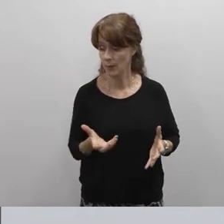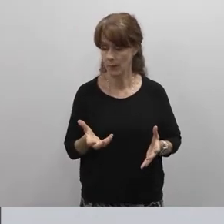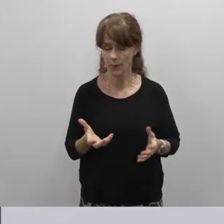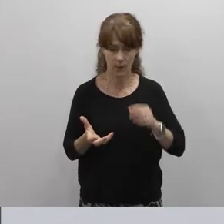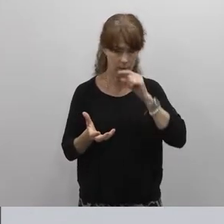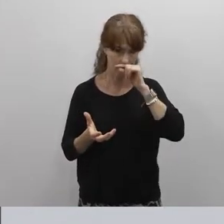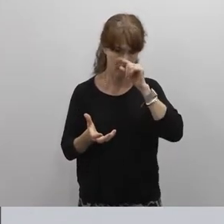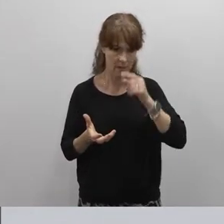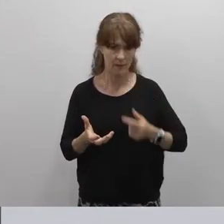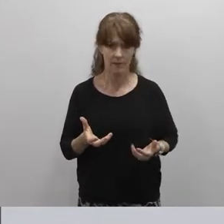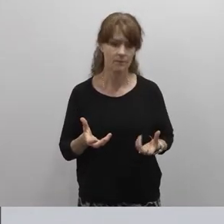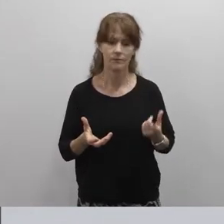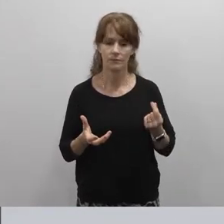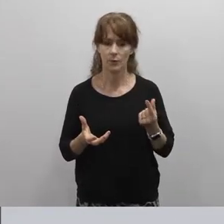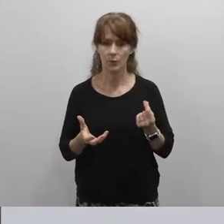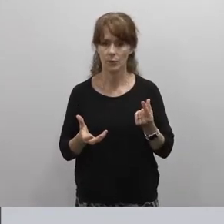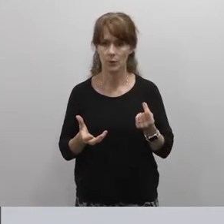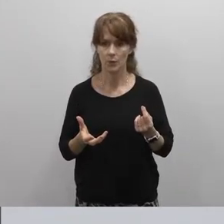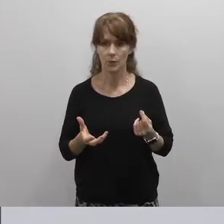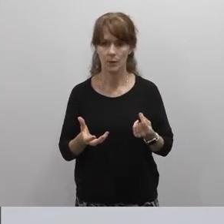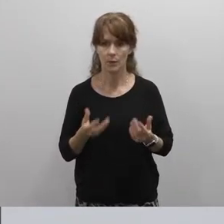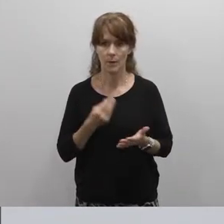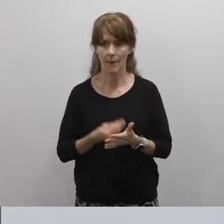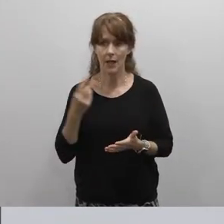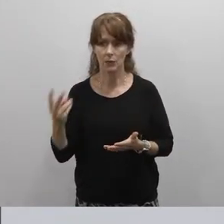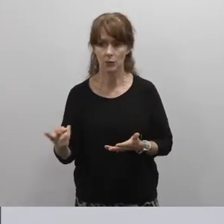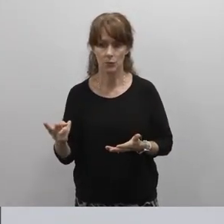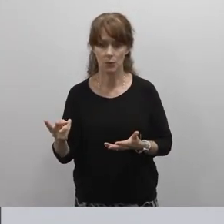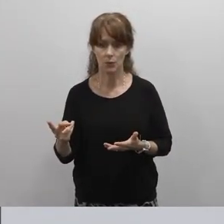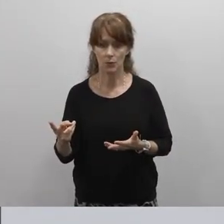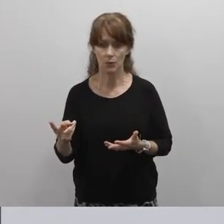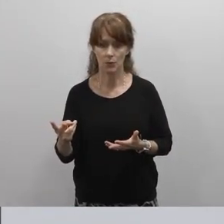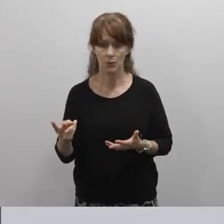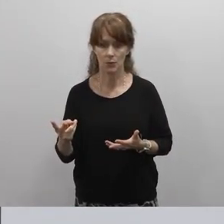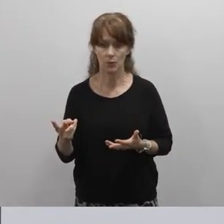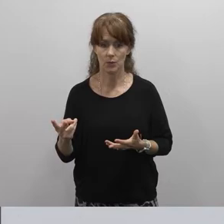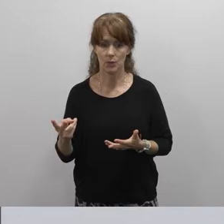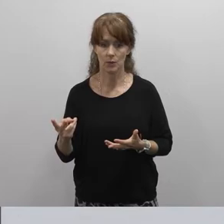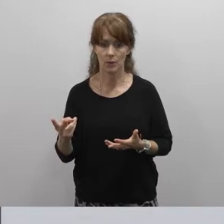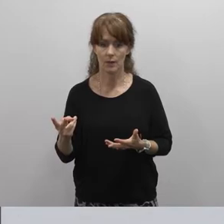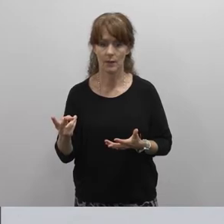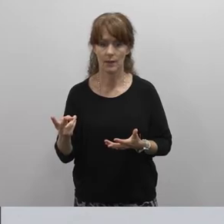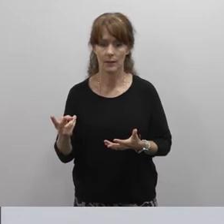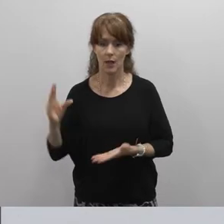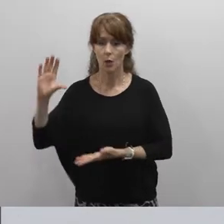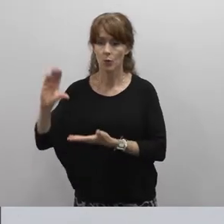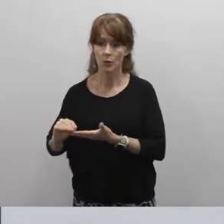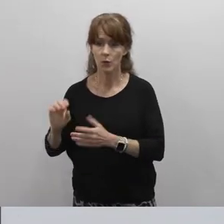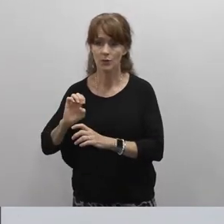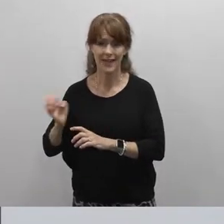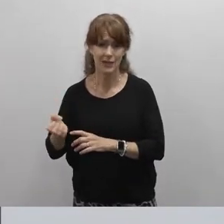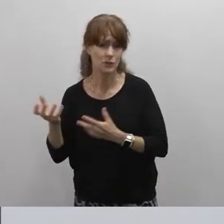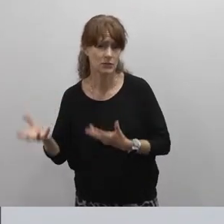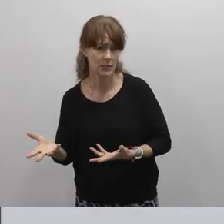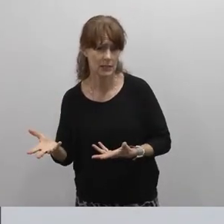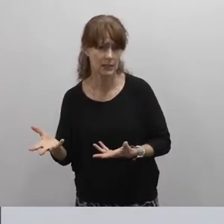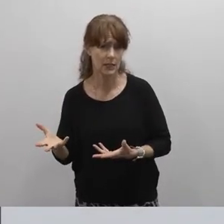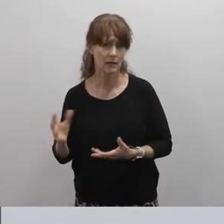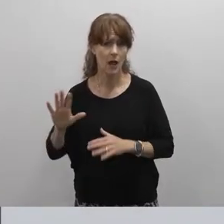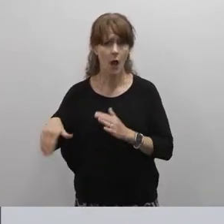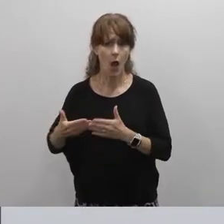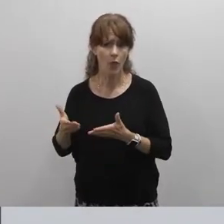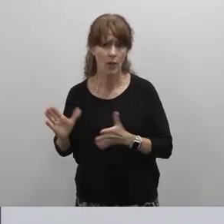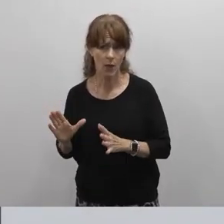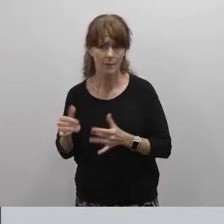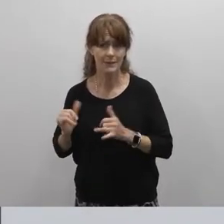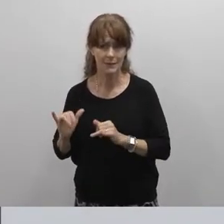based. But then what do we do? Do we buy 2 perhaps that are just reduced energy in a sense, right? Not all the way there, but